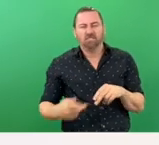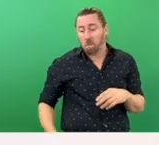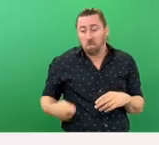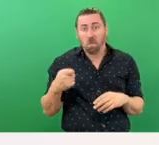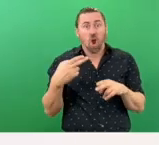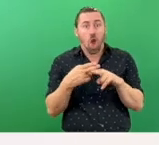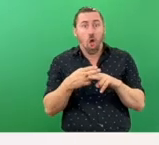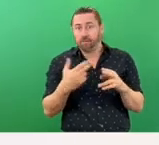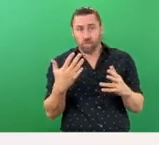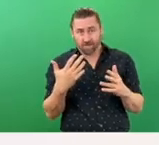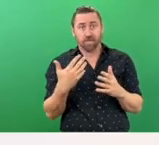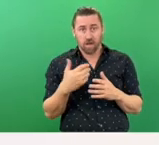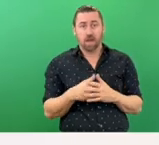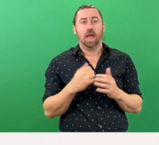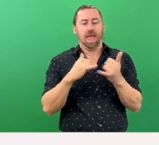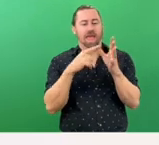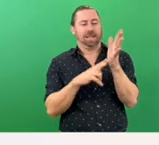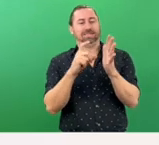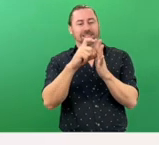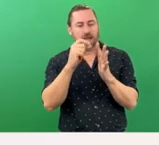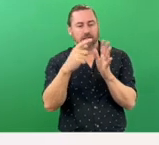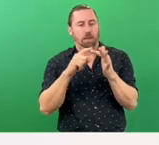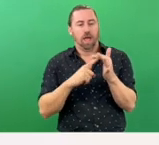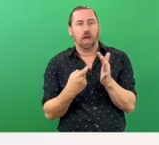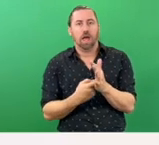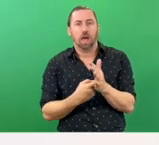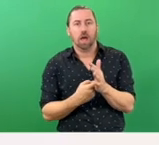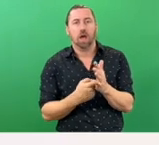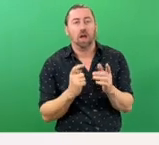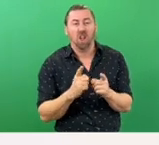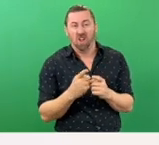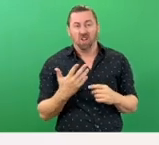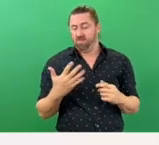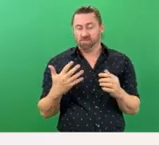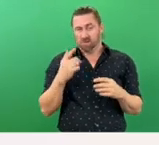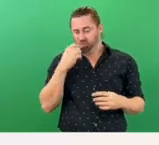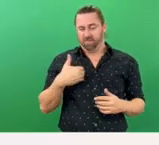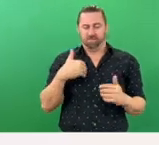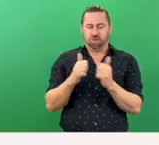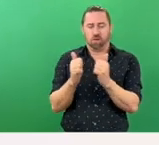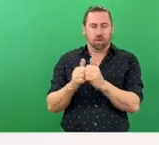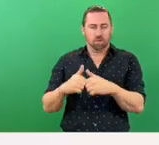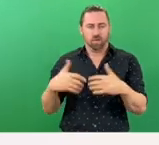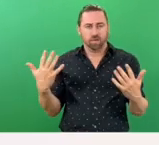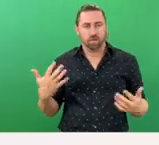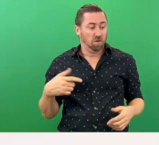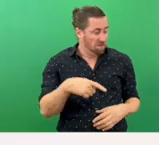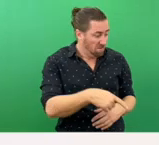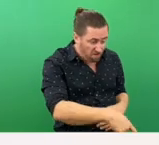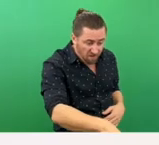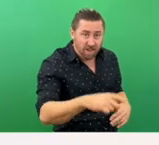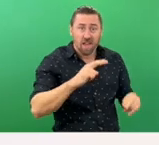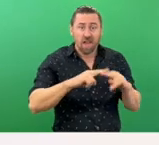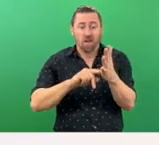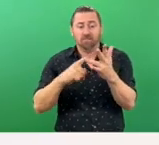is, and any bit of sandpaper, or anything, even a rough sheet of paper will work for this. The concrete floor